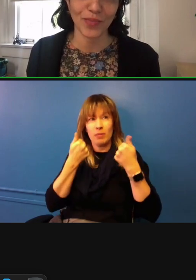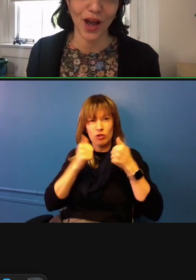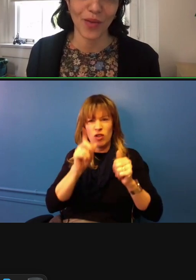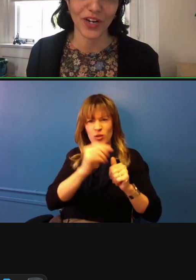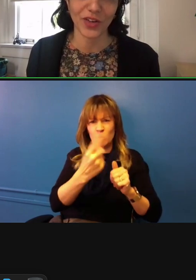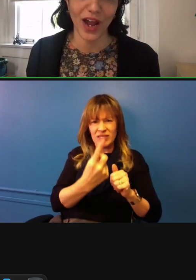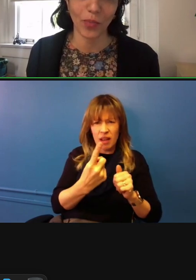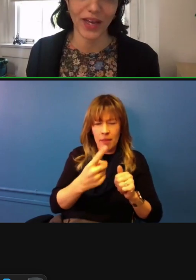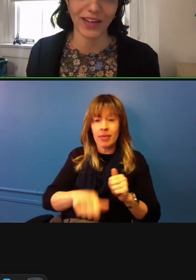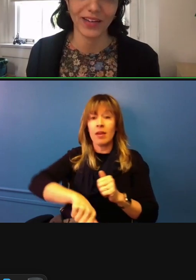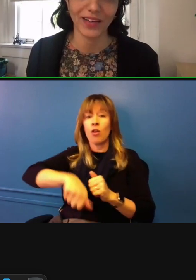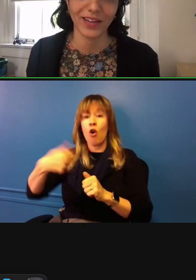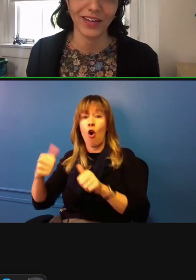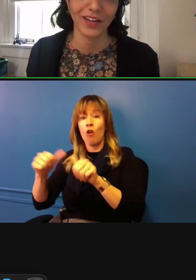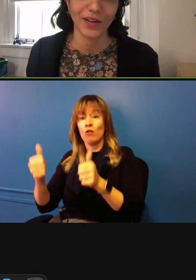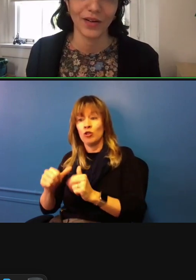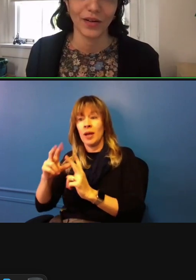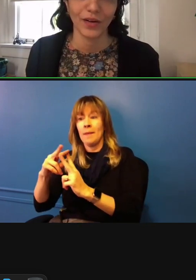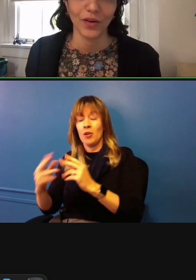second shape would either help it